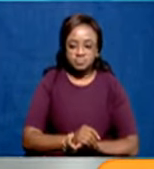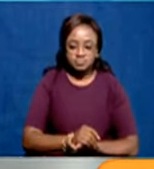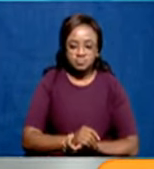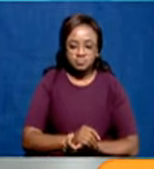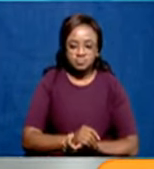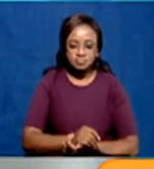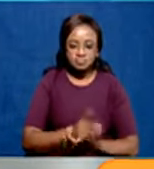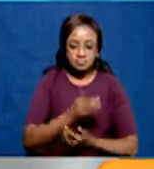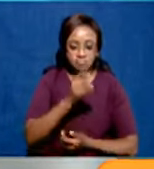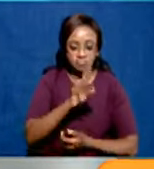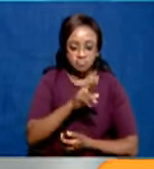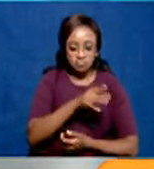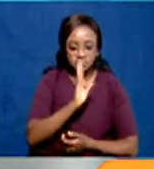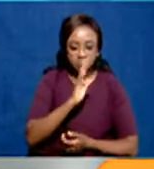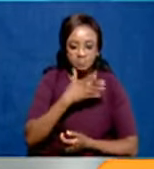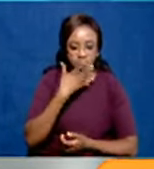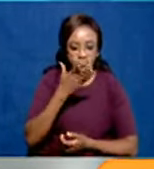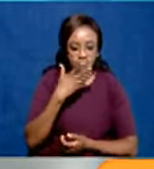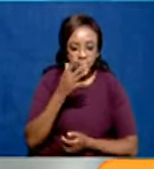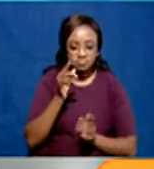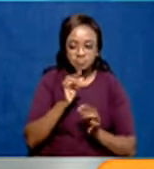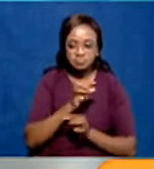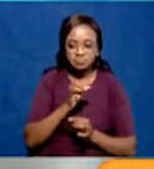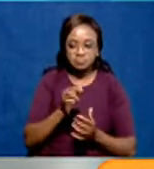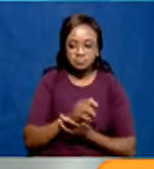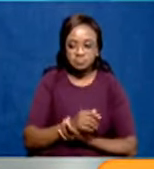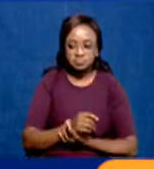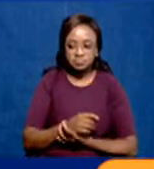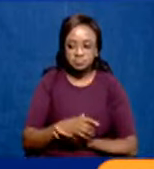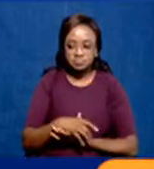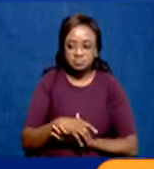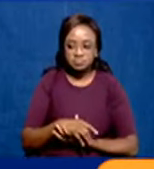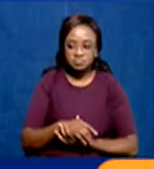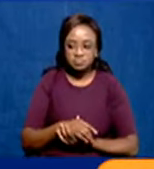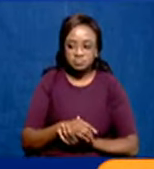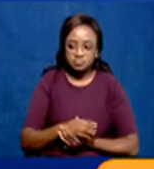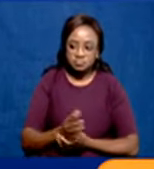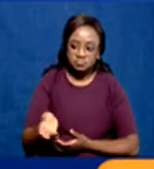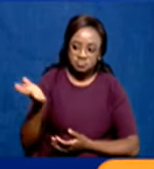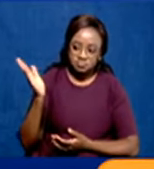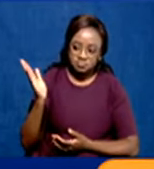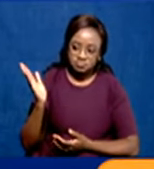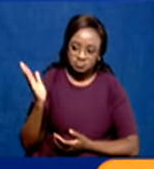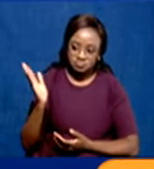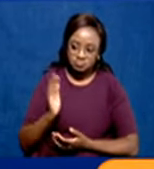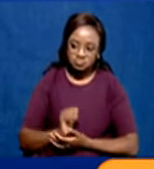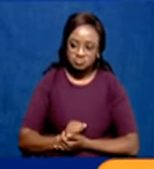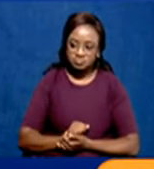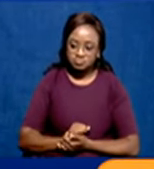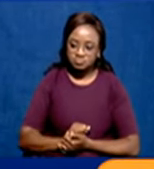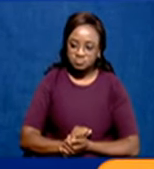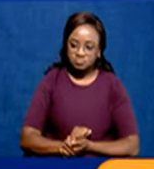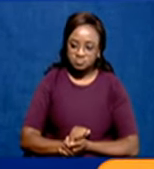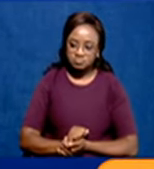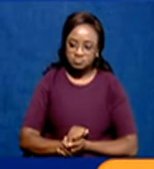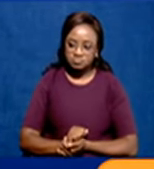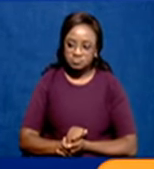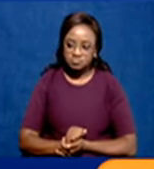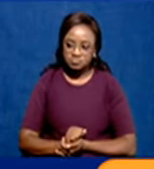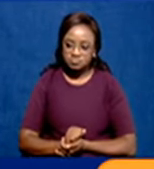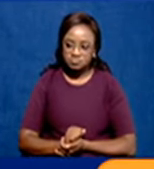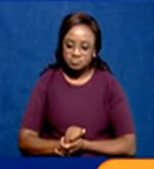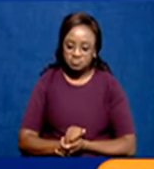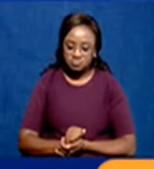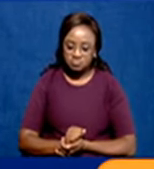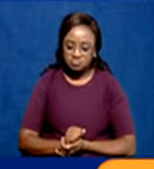and address them. Then we take the second round of questions from the practitioners here who have their own concerns. So let's pick out about three of them. Ondeng Moses says, what is the